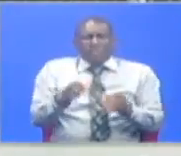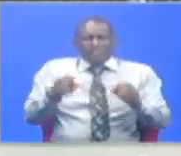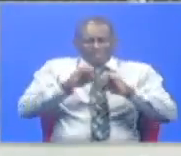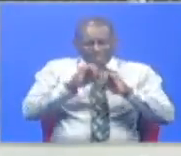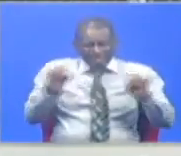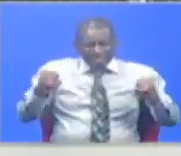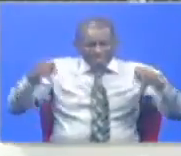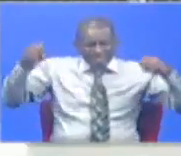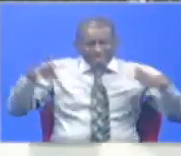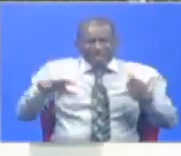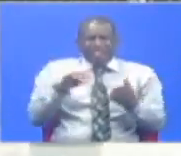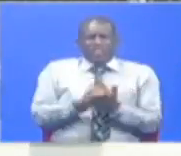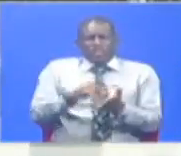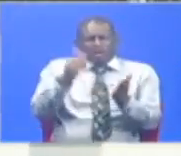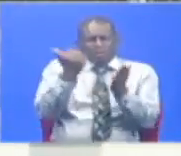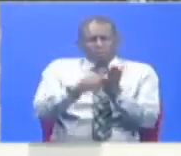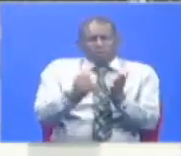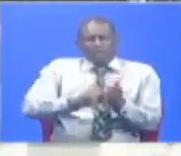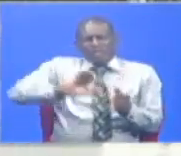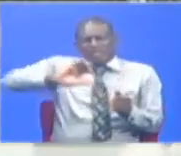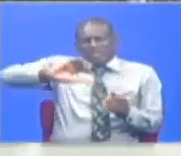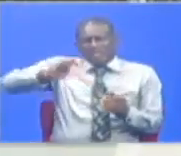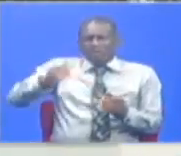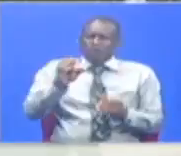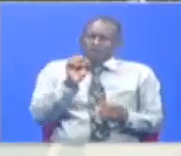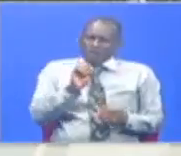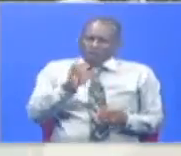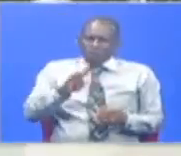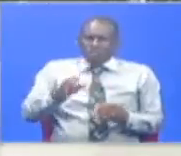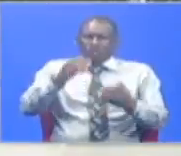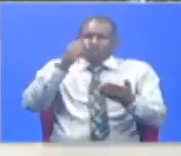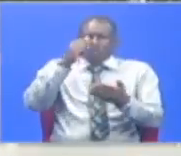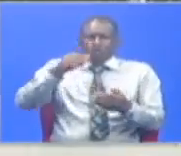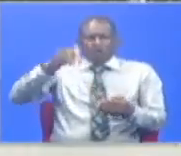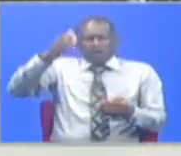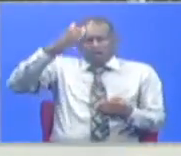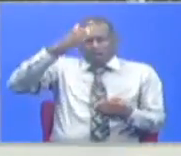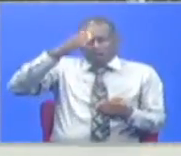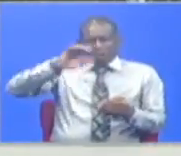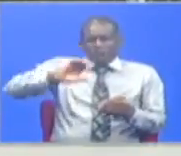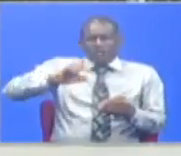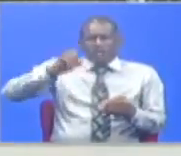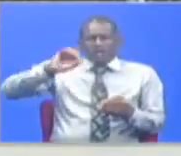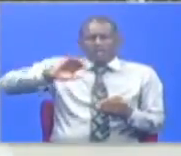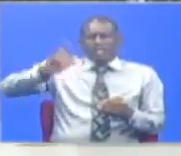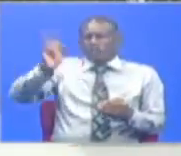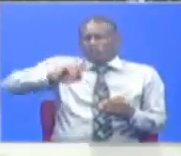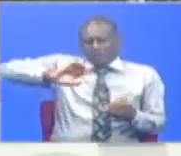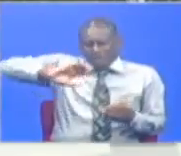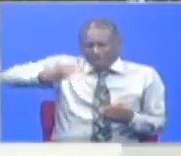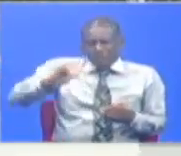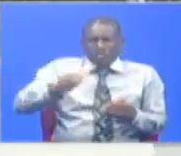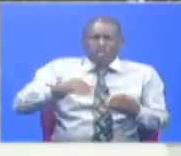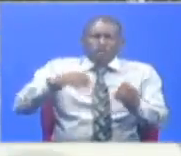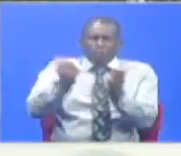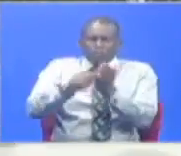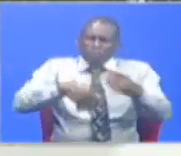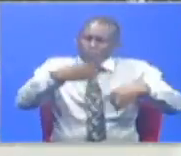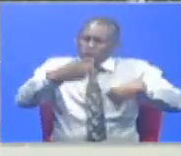that the chaos at the city county of Nairobi is something that may not end anytime soon. Silas Apollo, NTV.